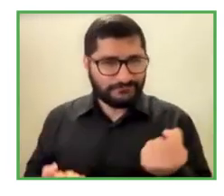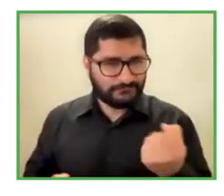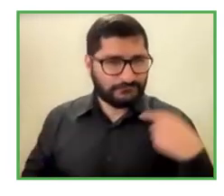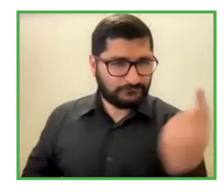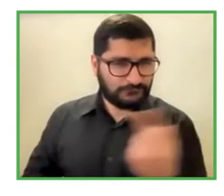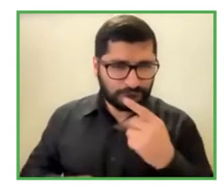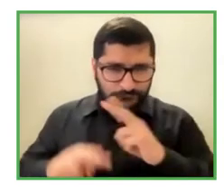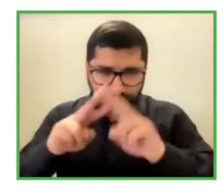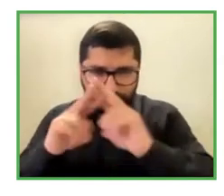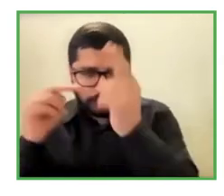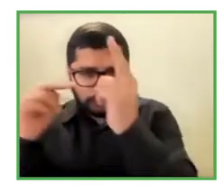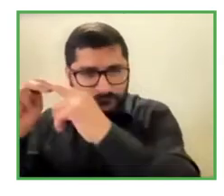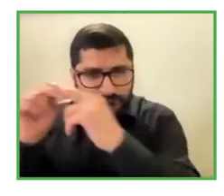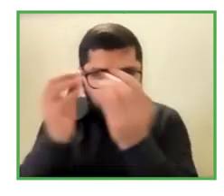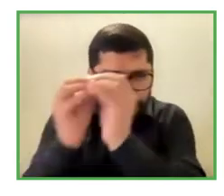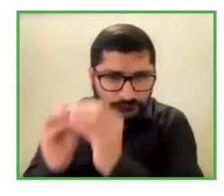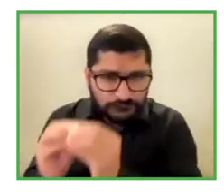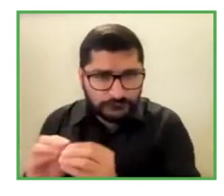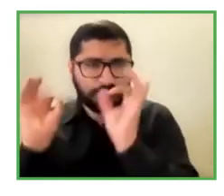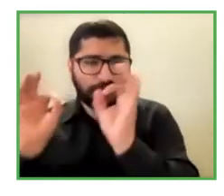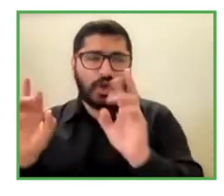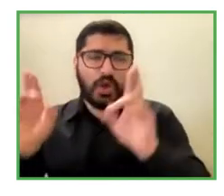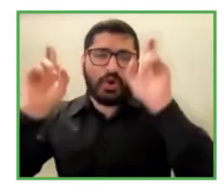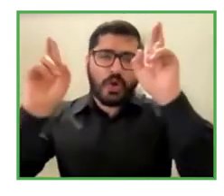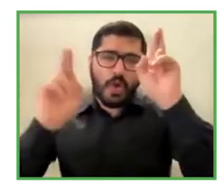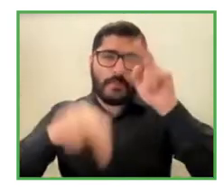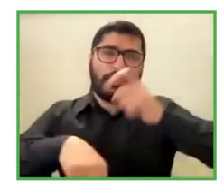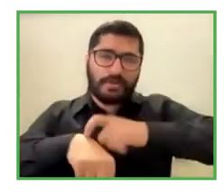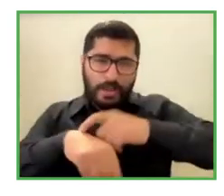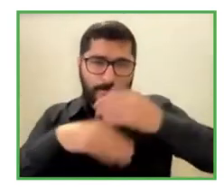and we hope to overcome them as soon as possible.